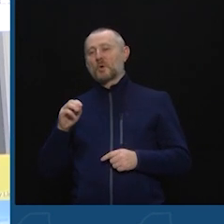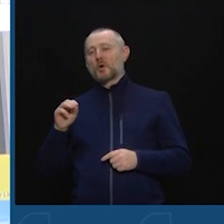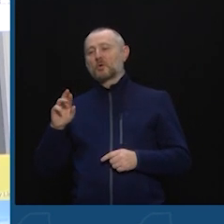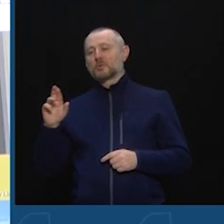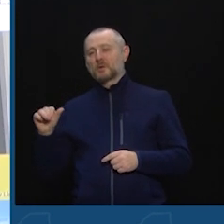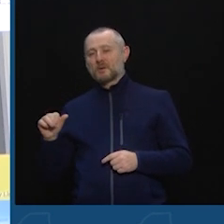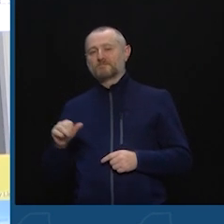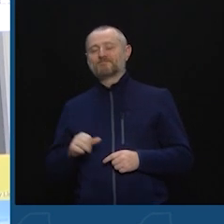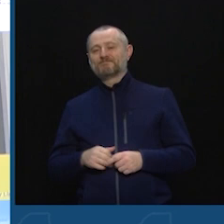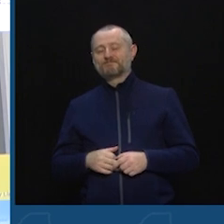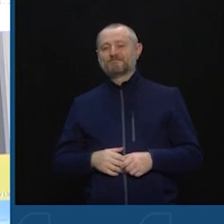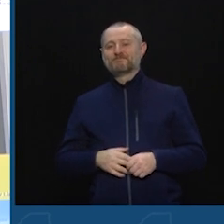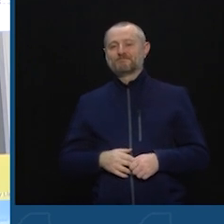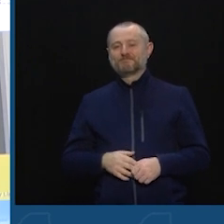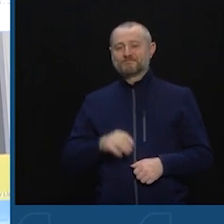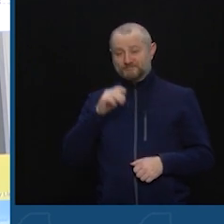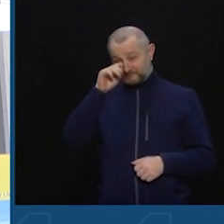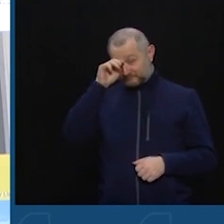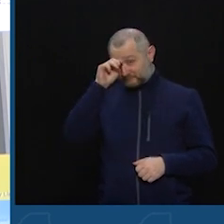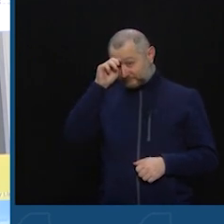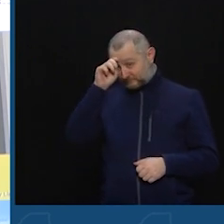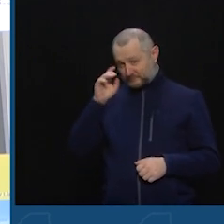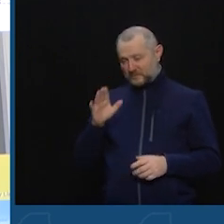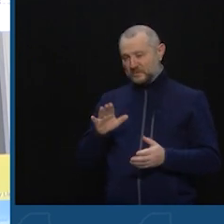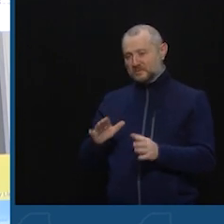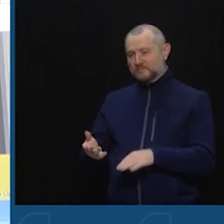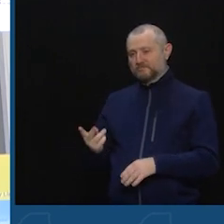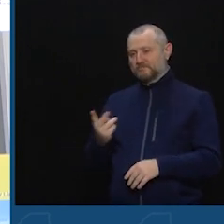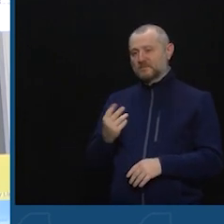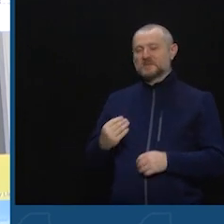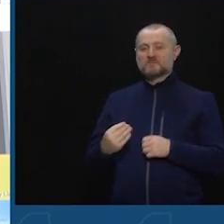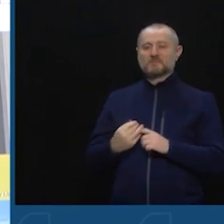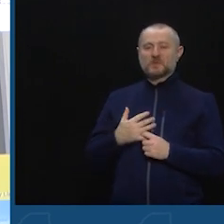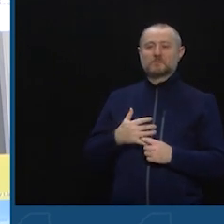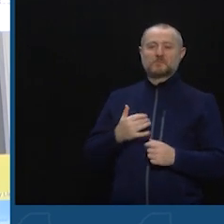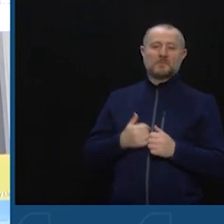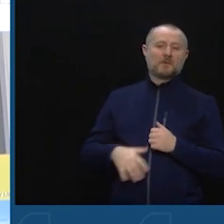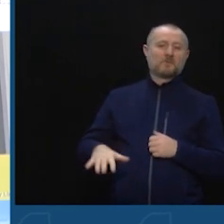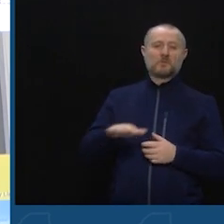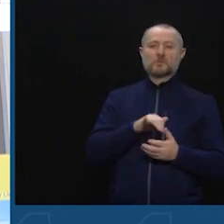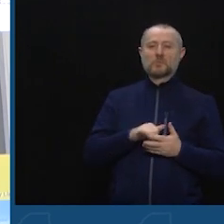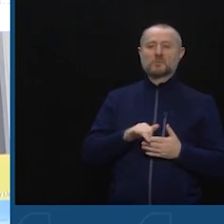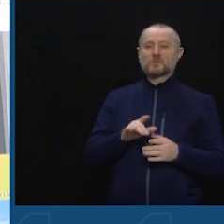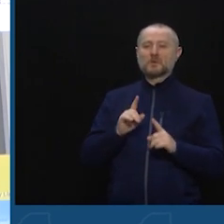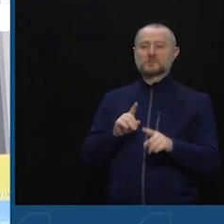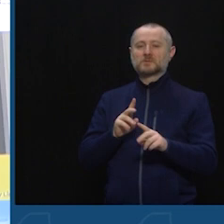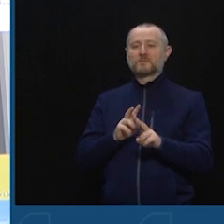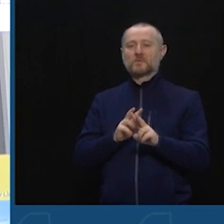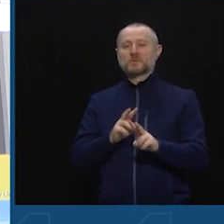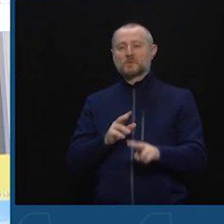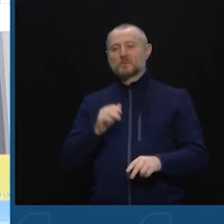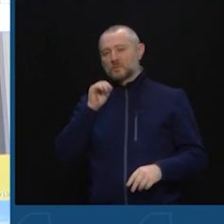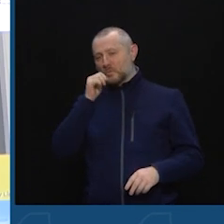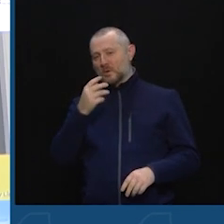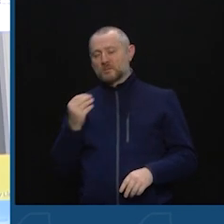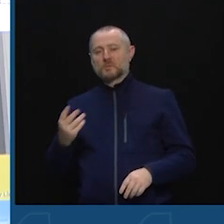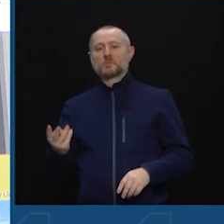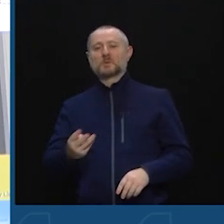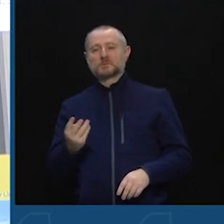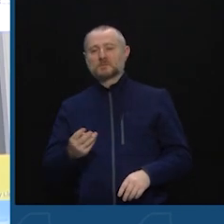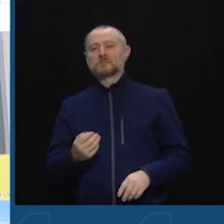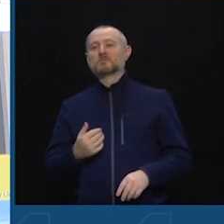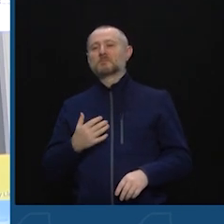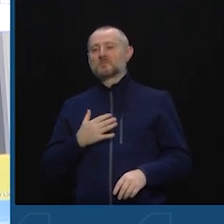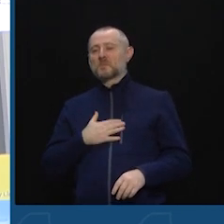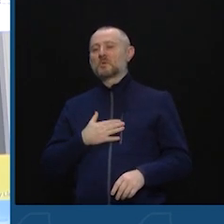deeply affects every New Yorker that we will be attending funerals tomorrow and Wednesday. Our hearts are very